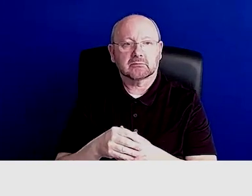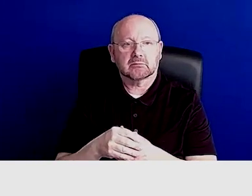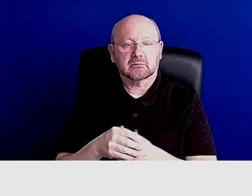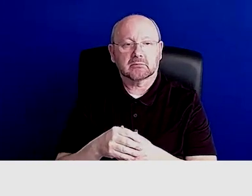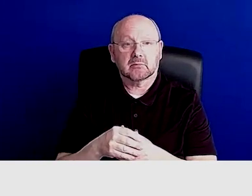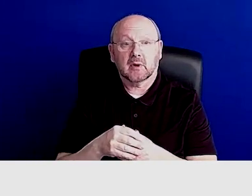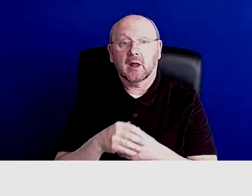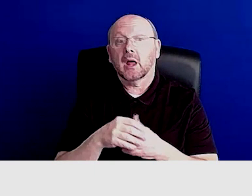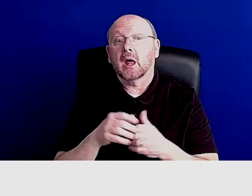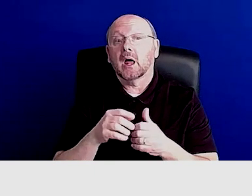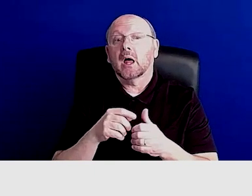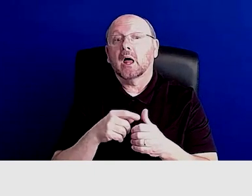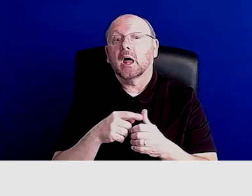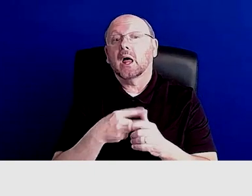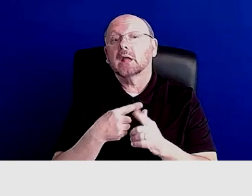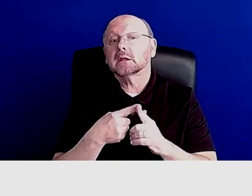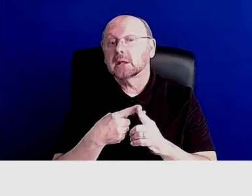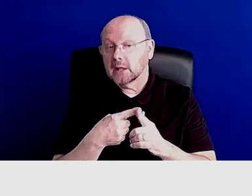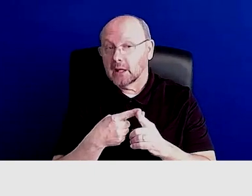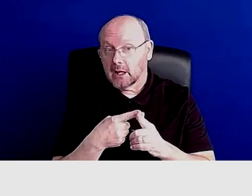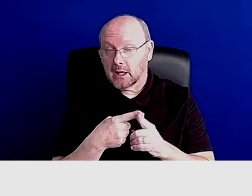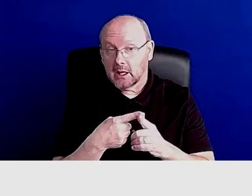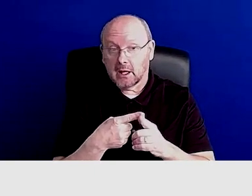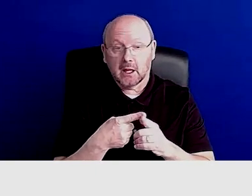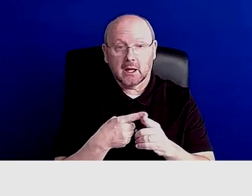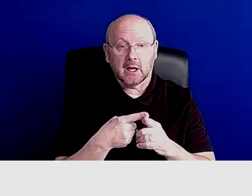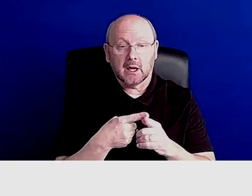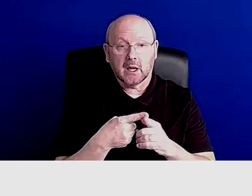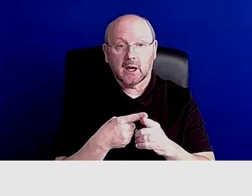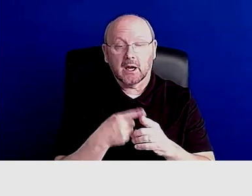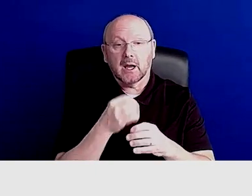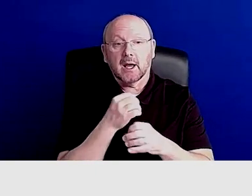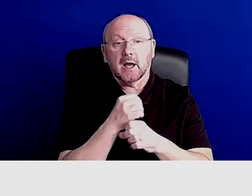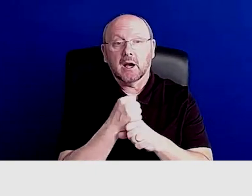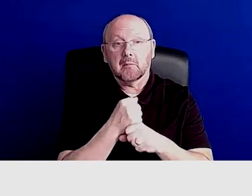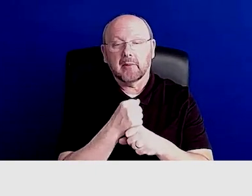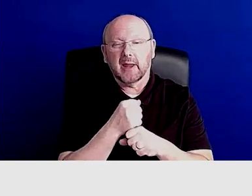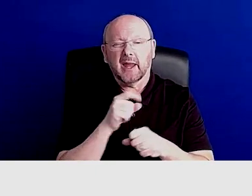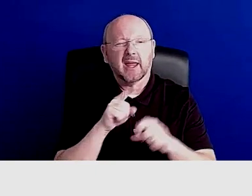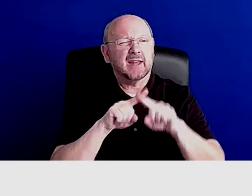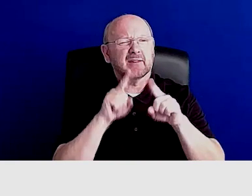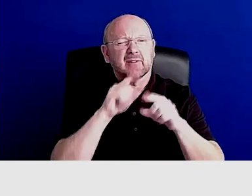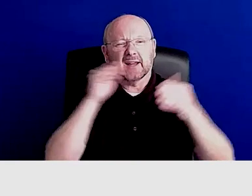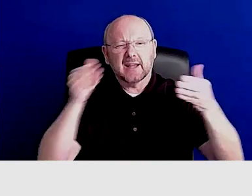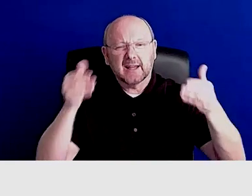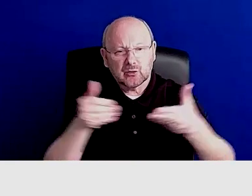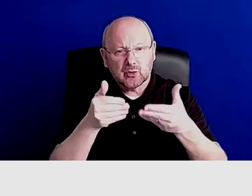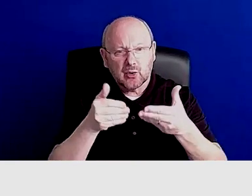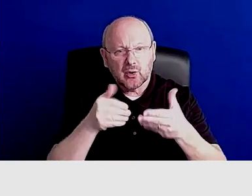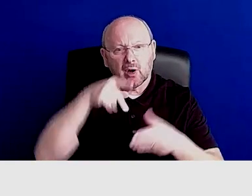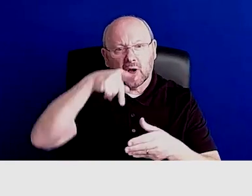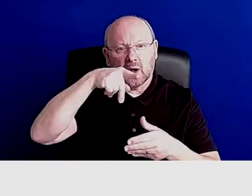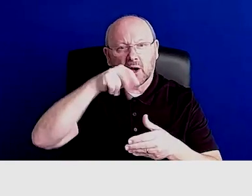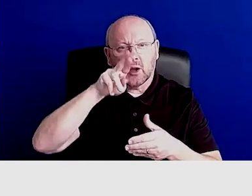I did is make like little intros, little pre-reading questions, little